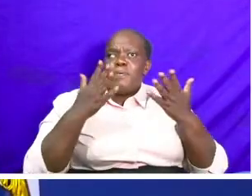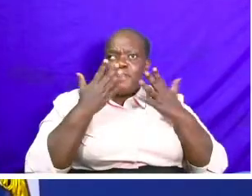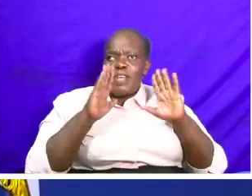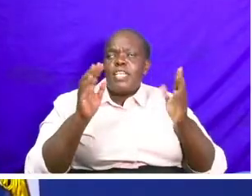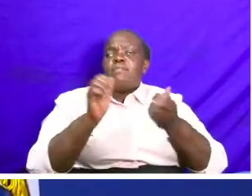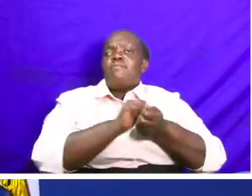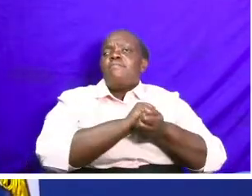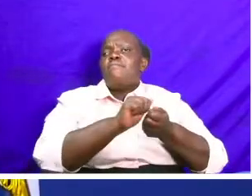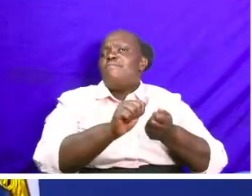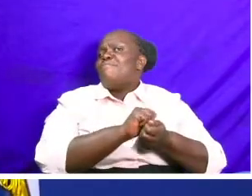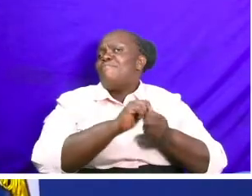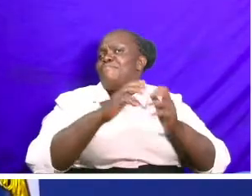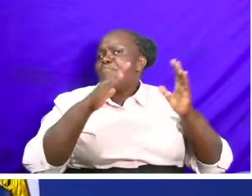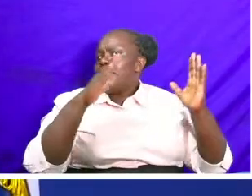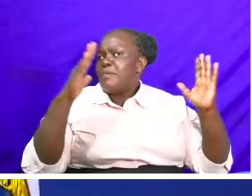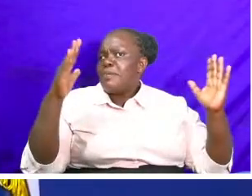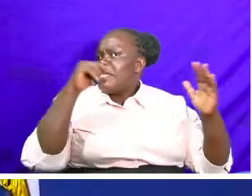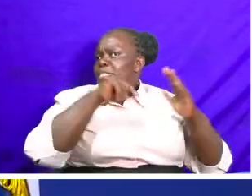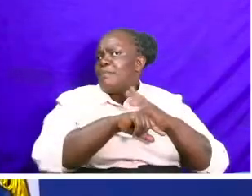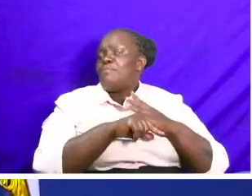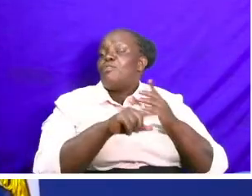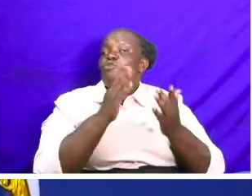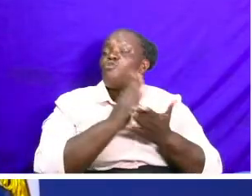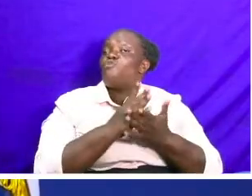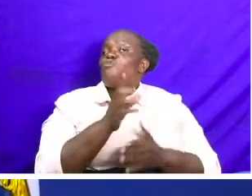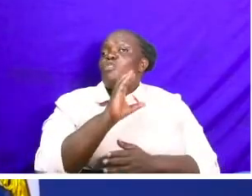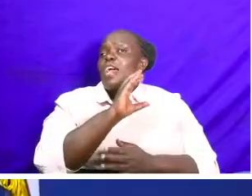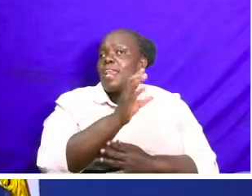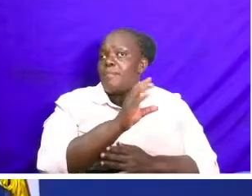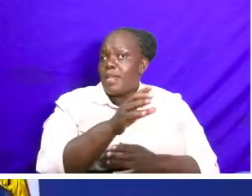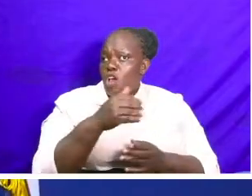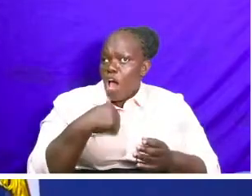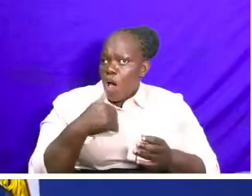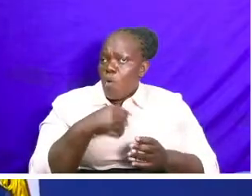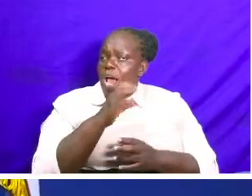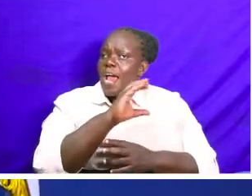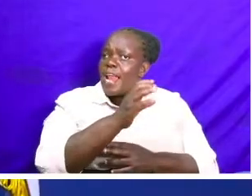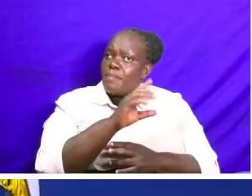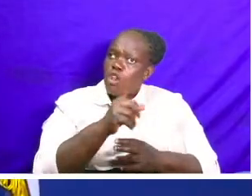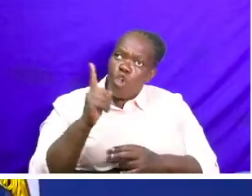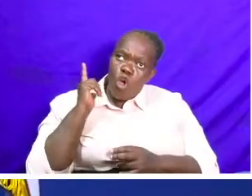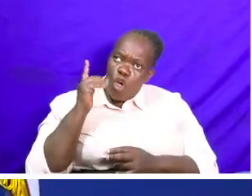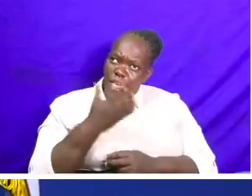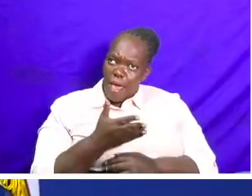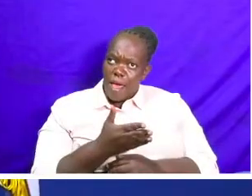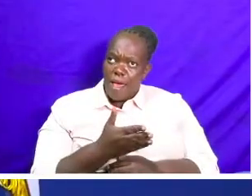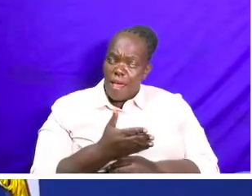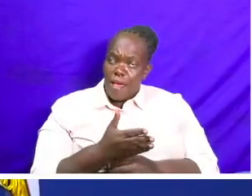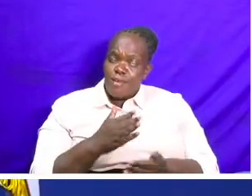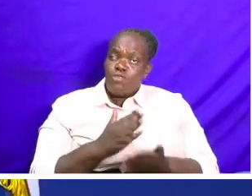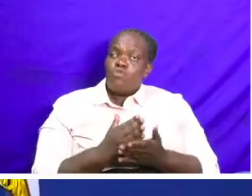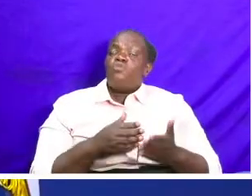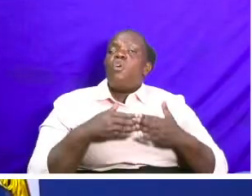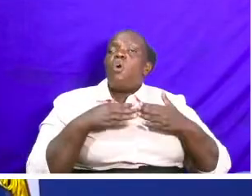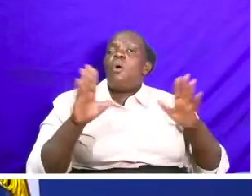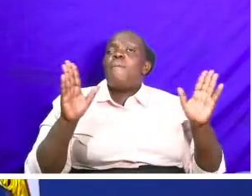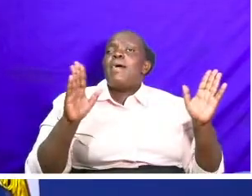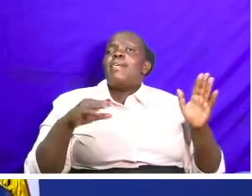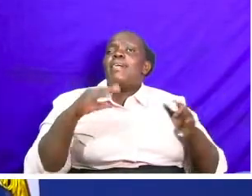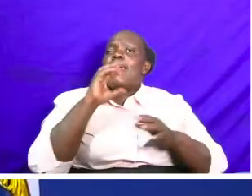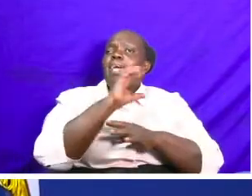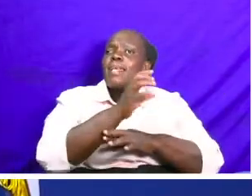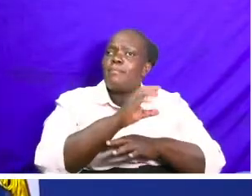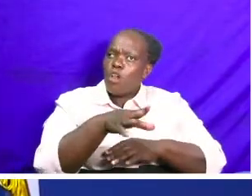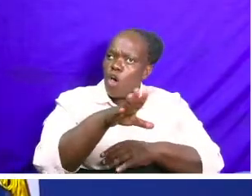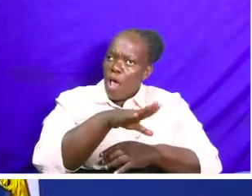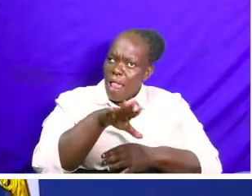damage to a very great extent. This is criminal under our criminal law. And it is often due to criminal